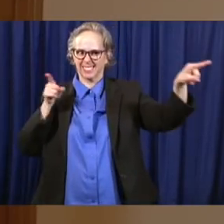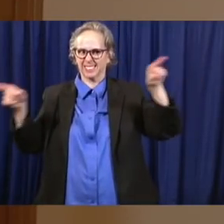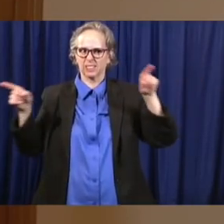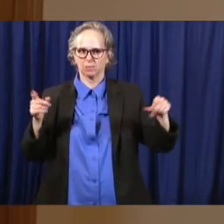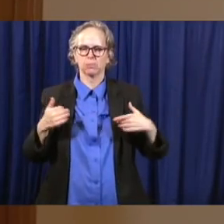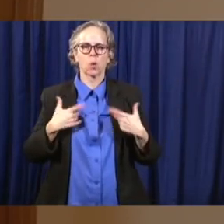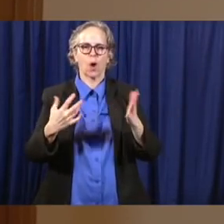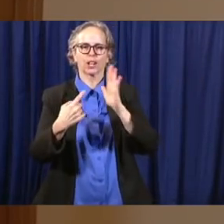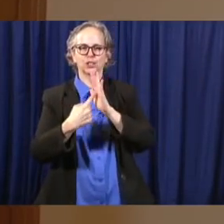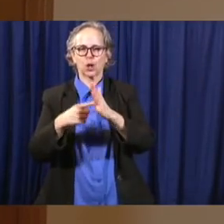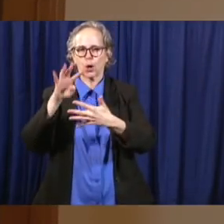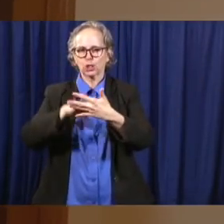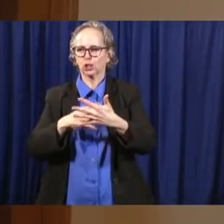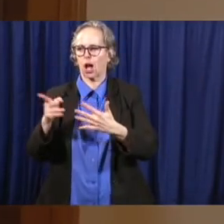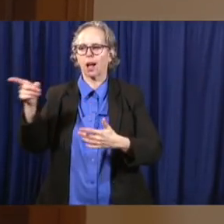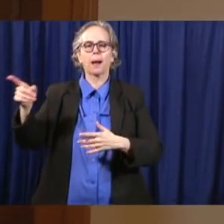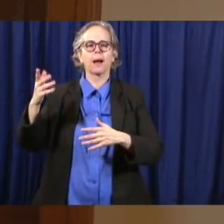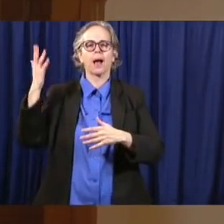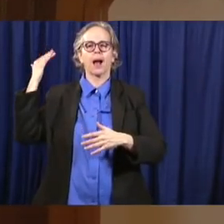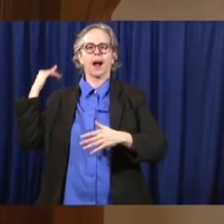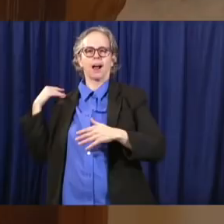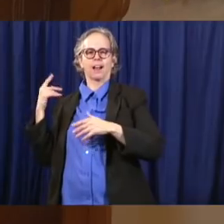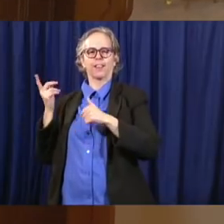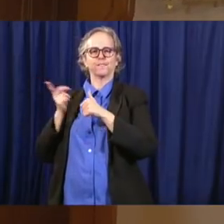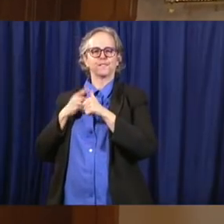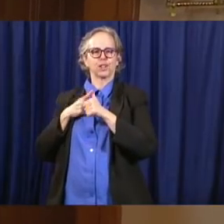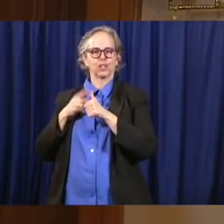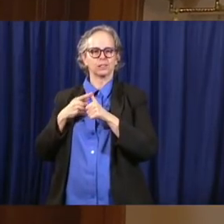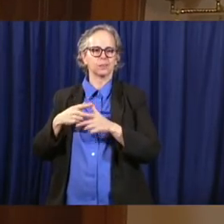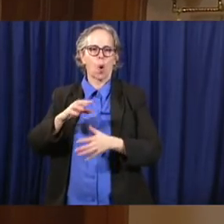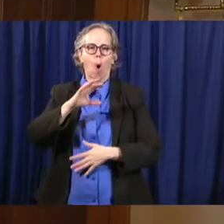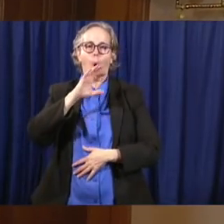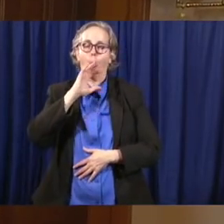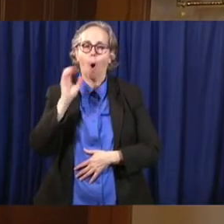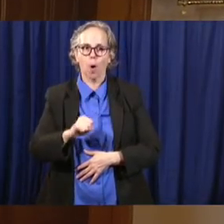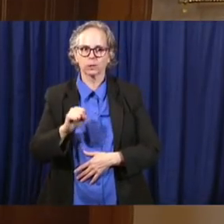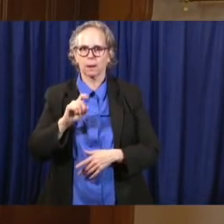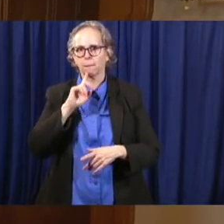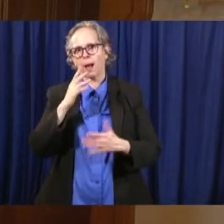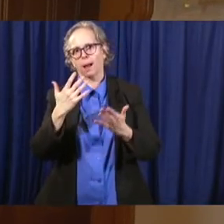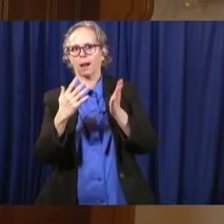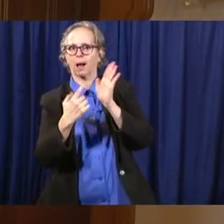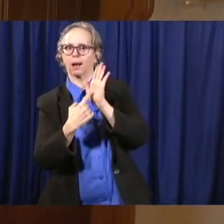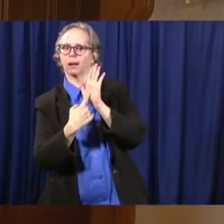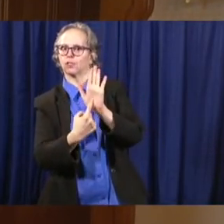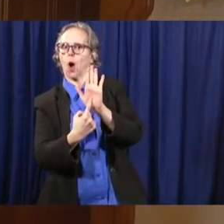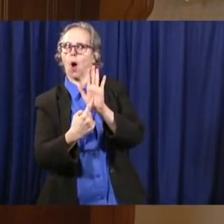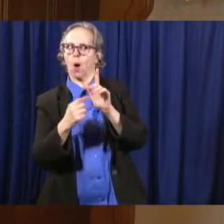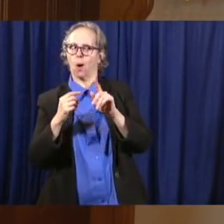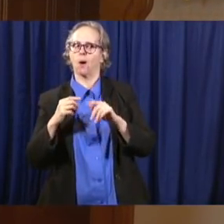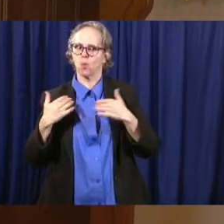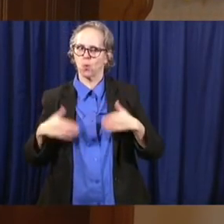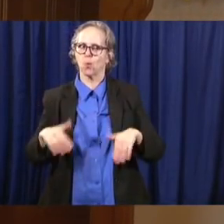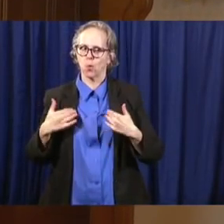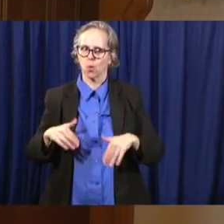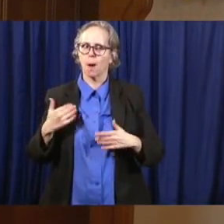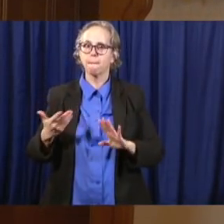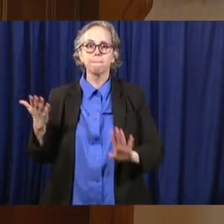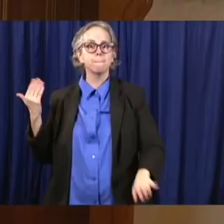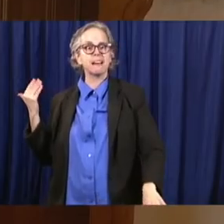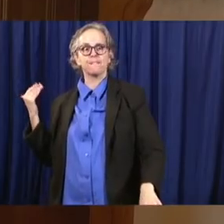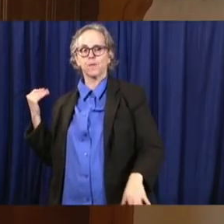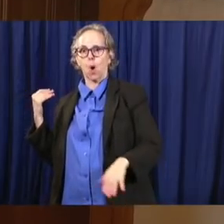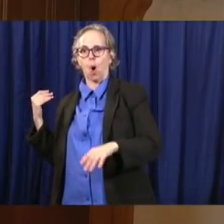goodie. Eric's moving, if you remember, our original curve. This was before we had modeling or